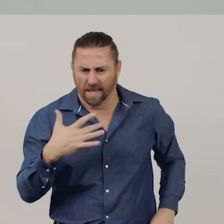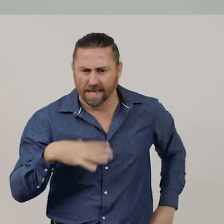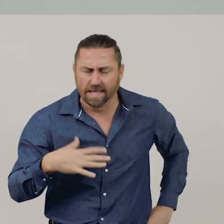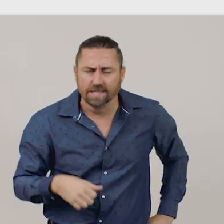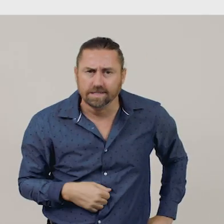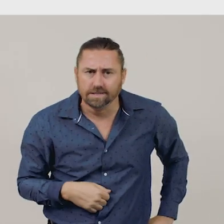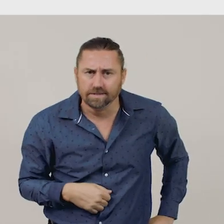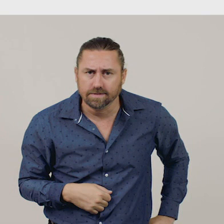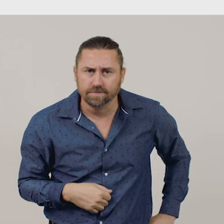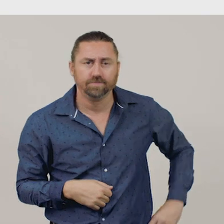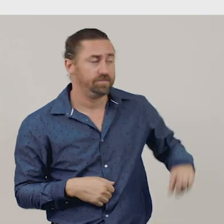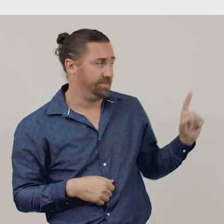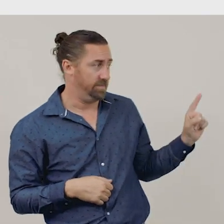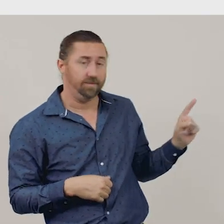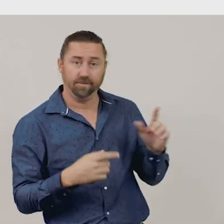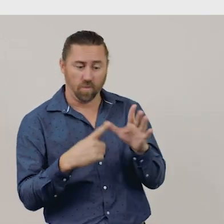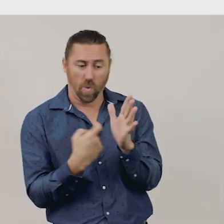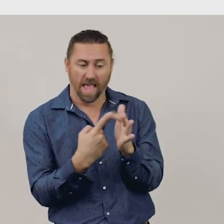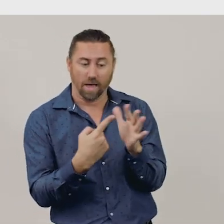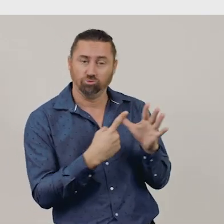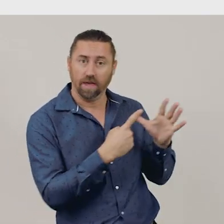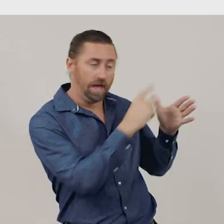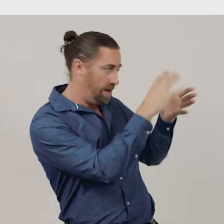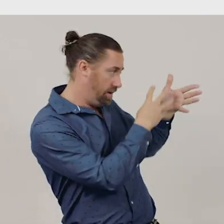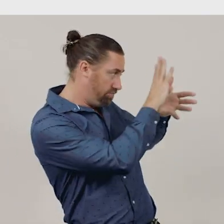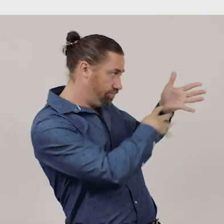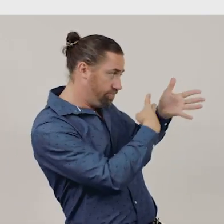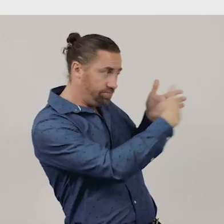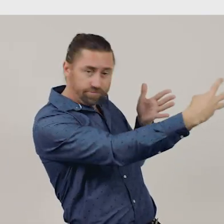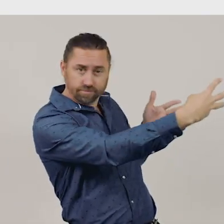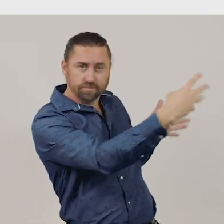total? If we use the area strategy, we can split